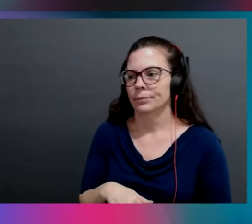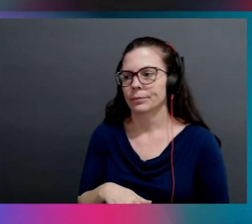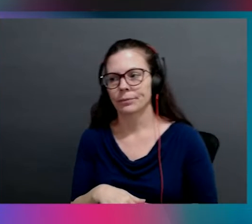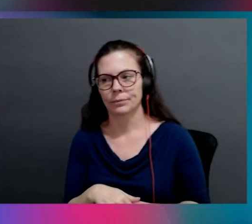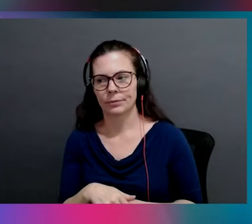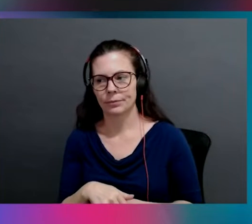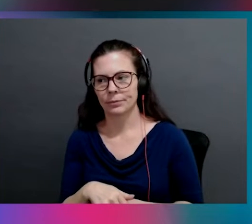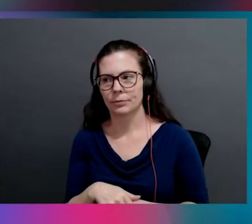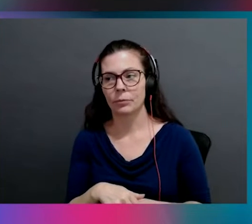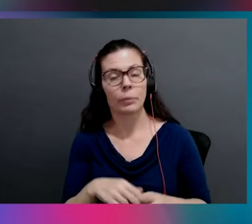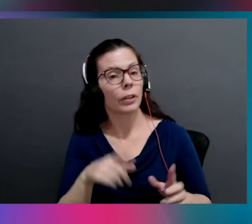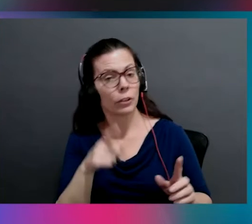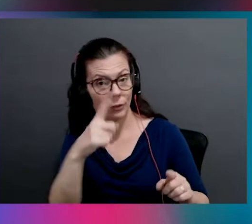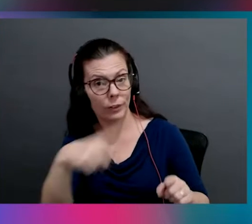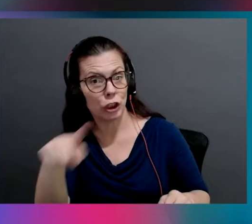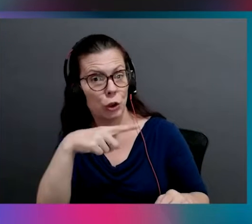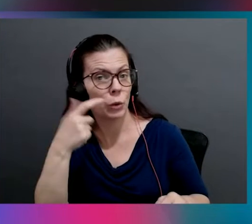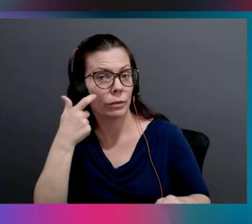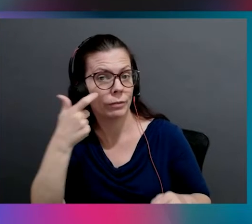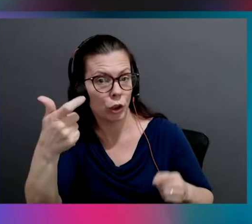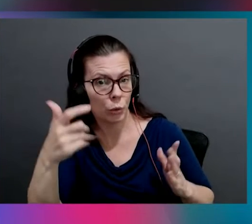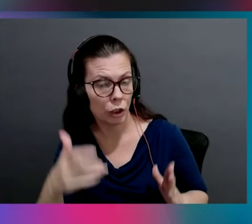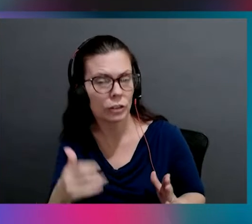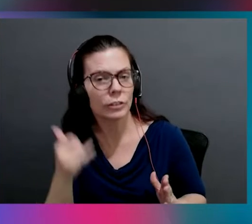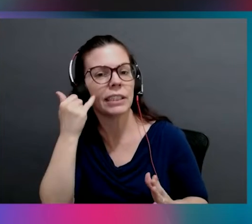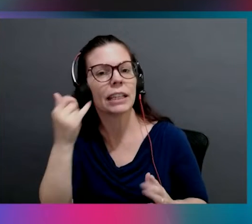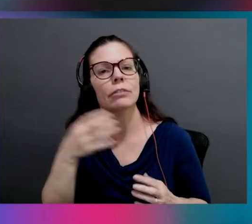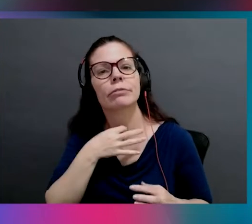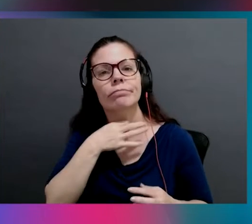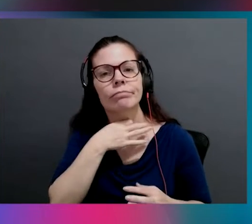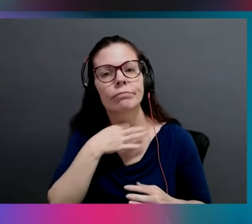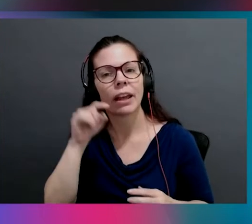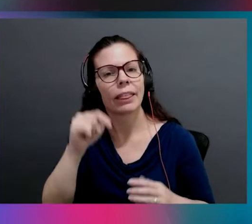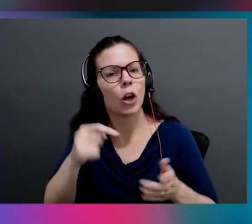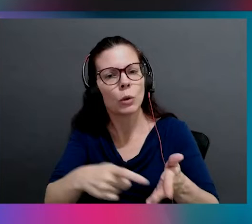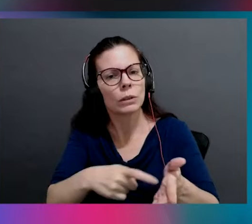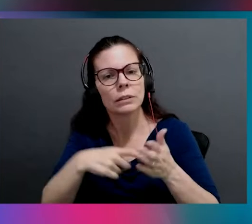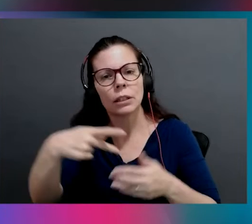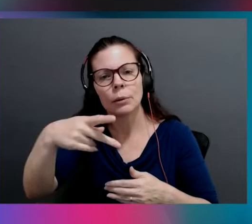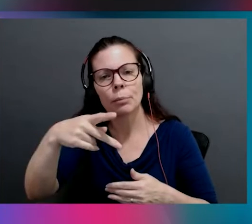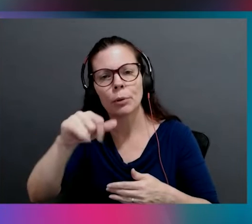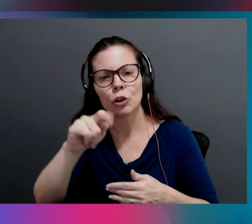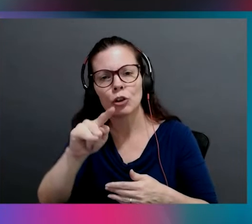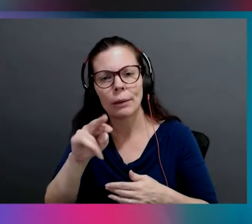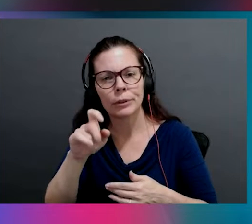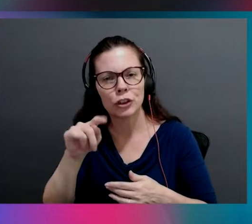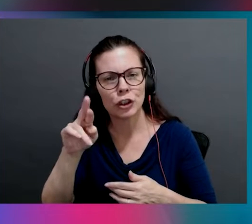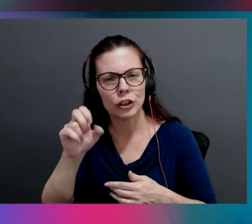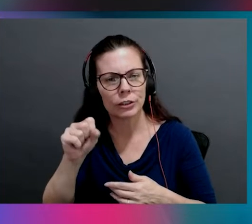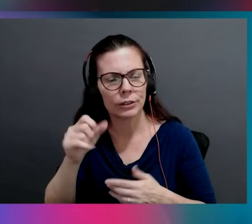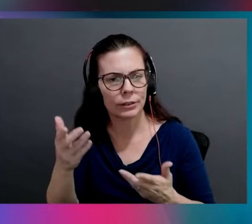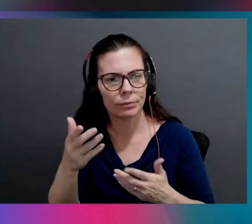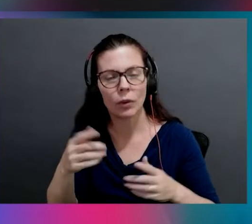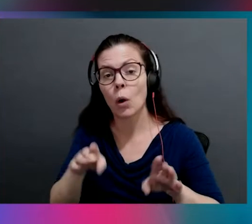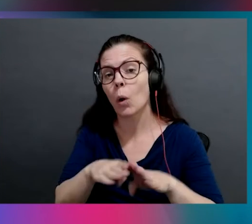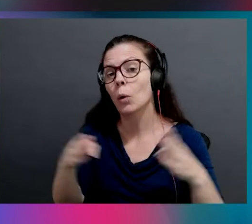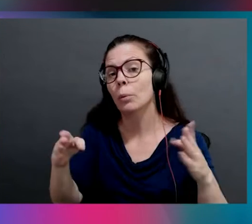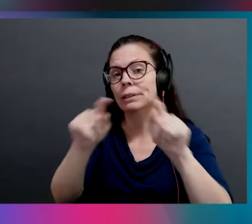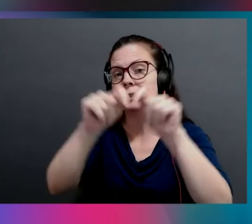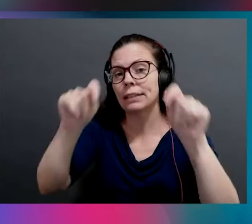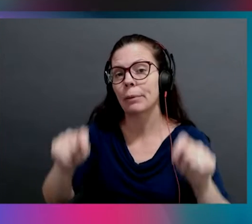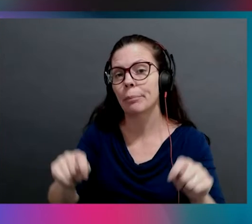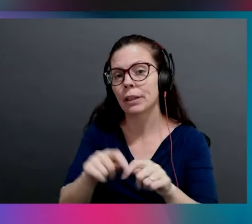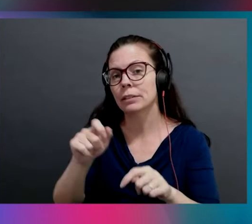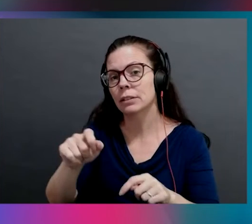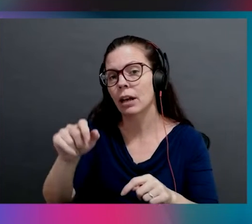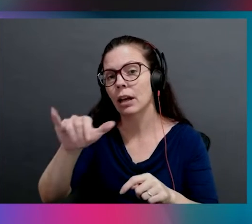So for our viewers, if you're wondering what are these parameters are, you can open the template.yaml file to see